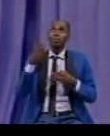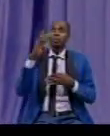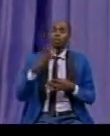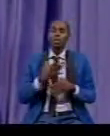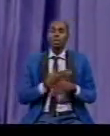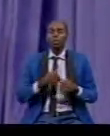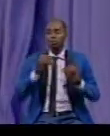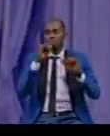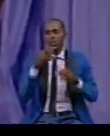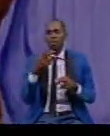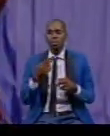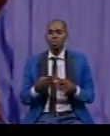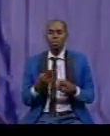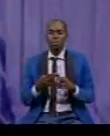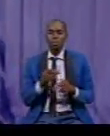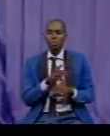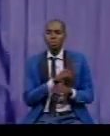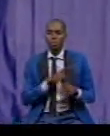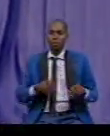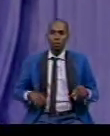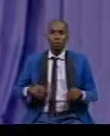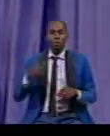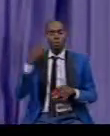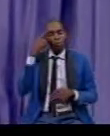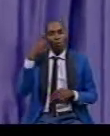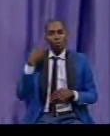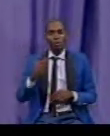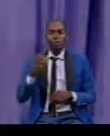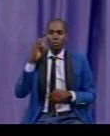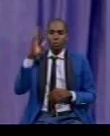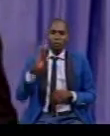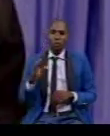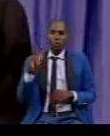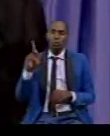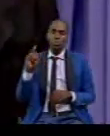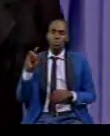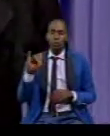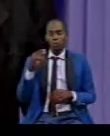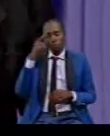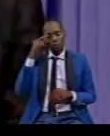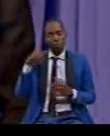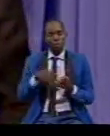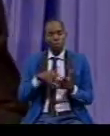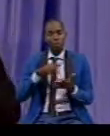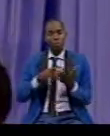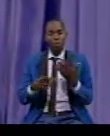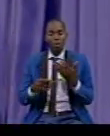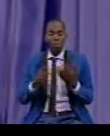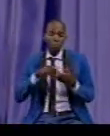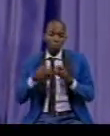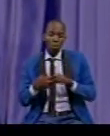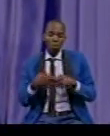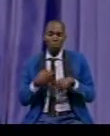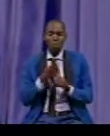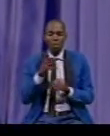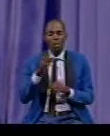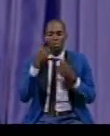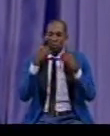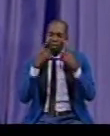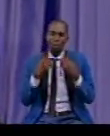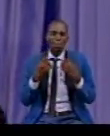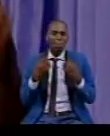If you say you believe in the Savior, and you go back to your normal,